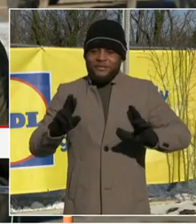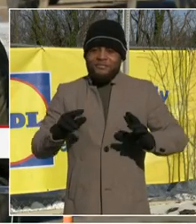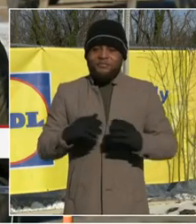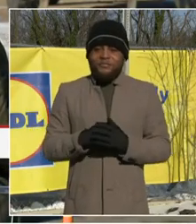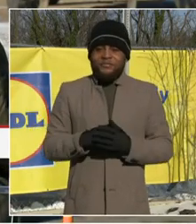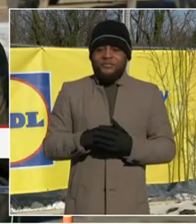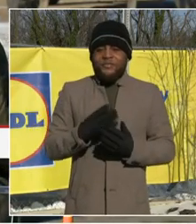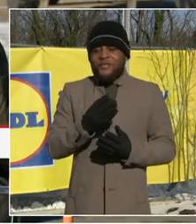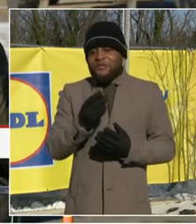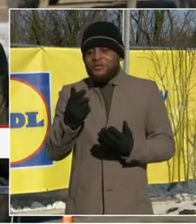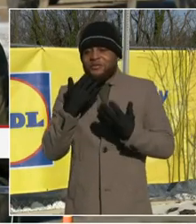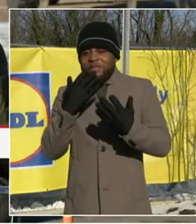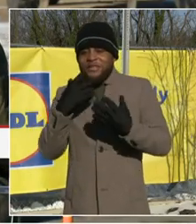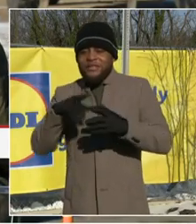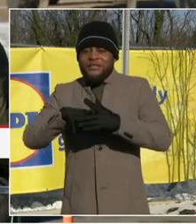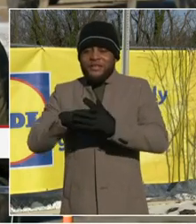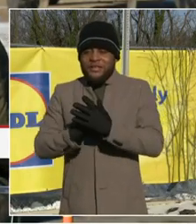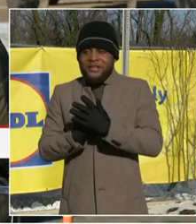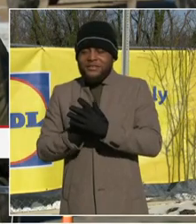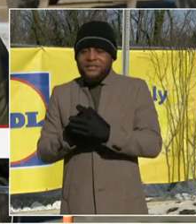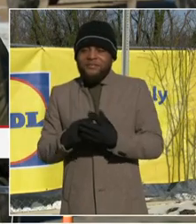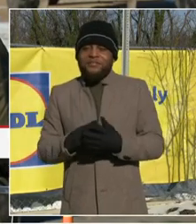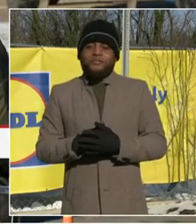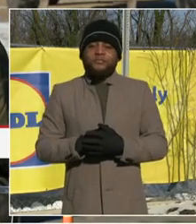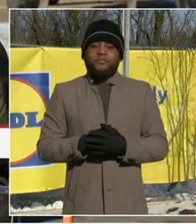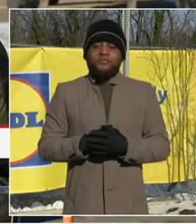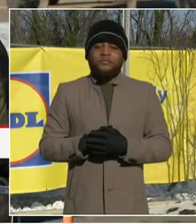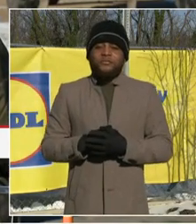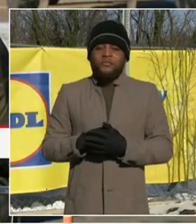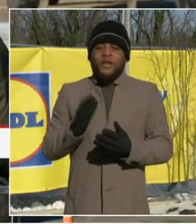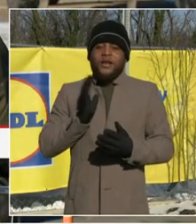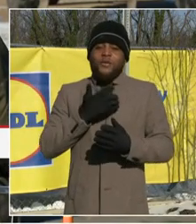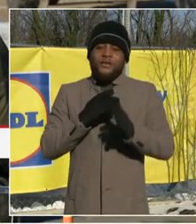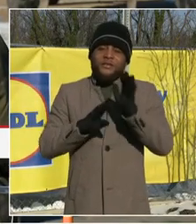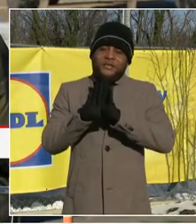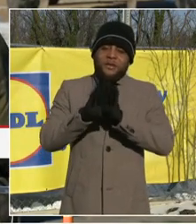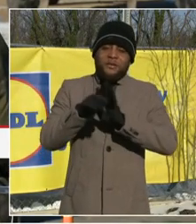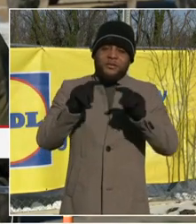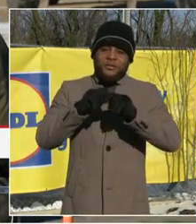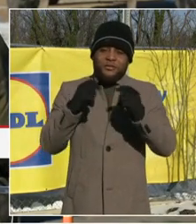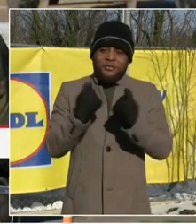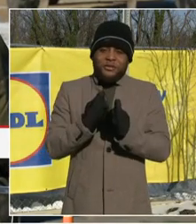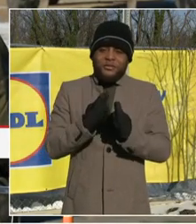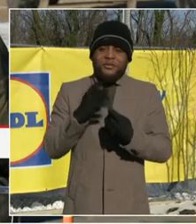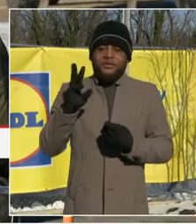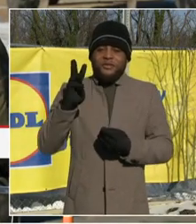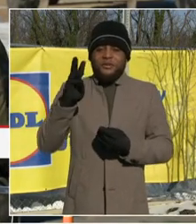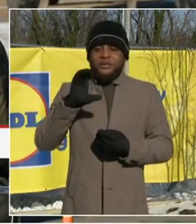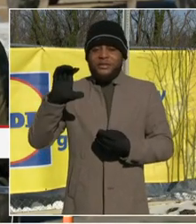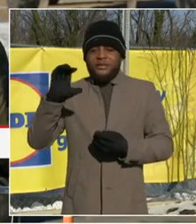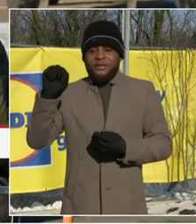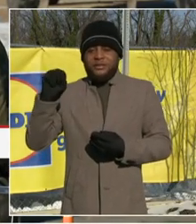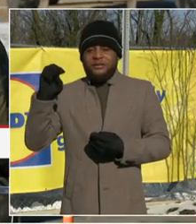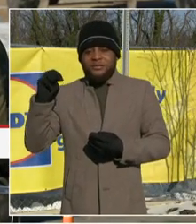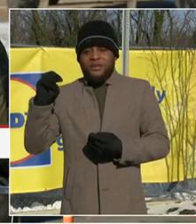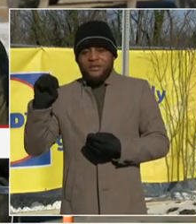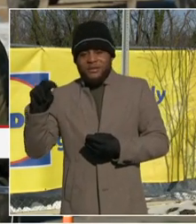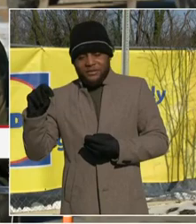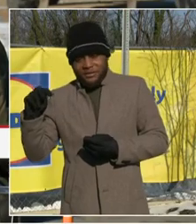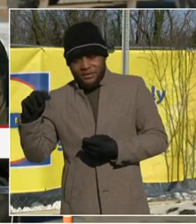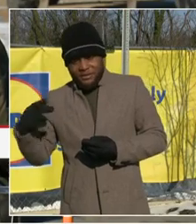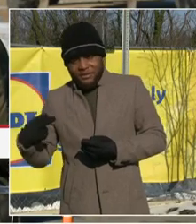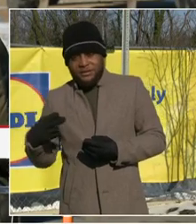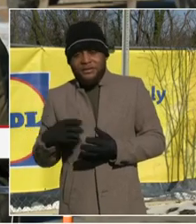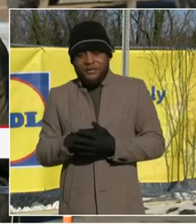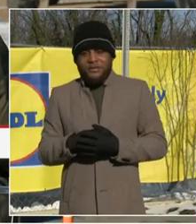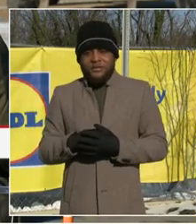Our development team partners as well, W.C. Smith, Rappaport, our landlords, and my Lidl colleagues who have worked